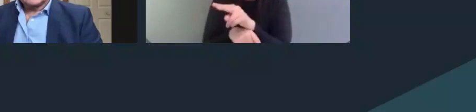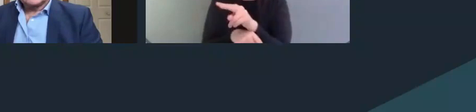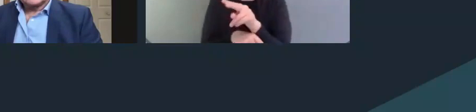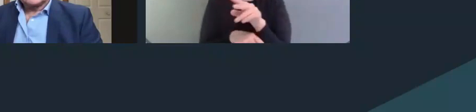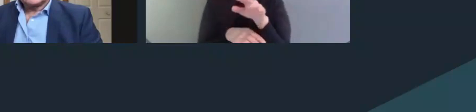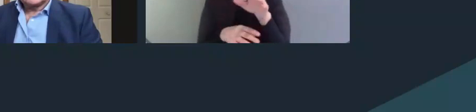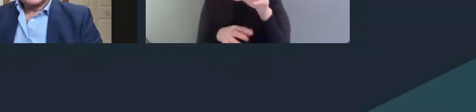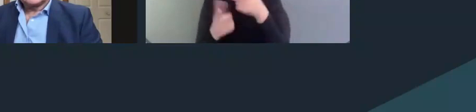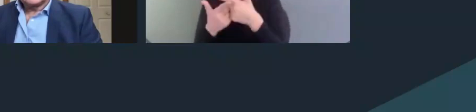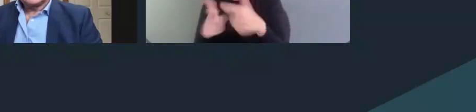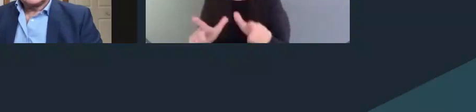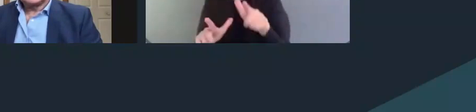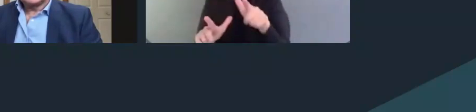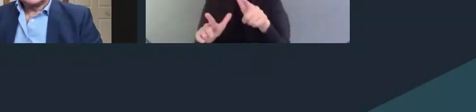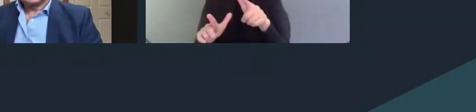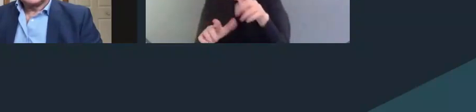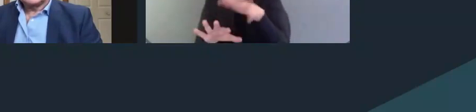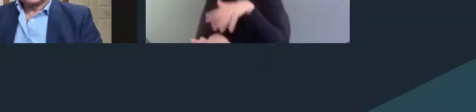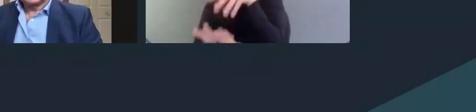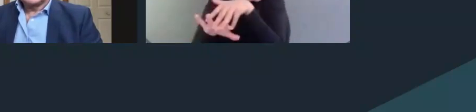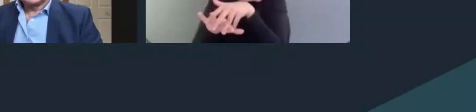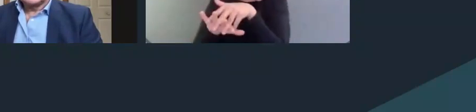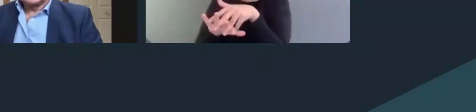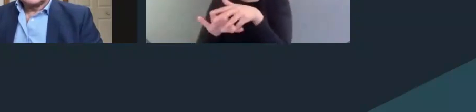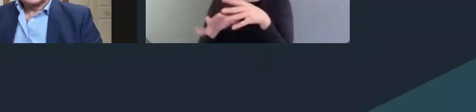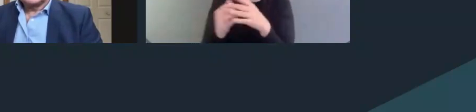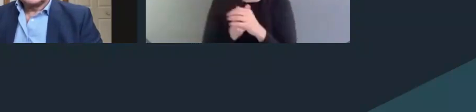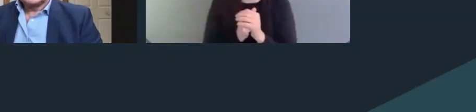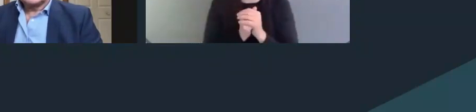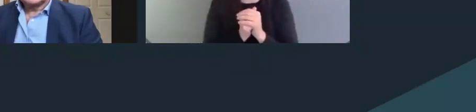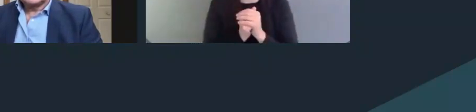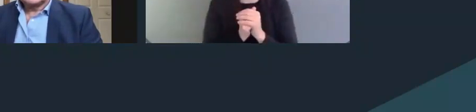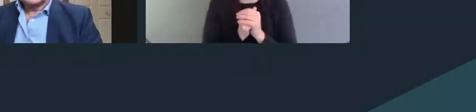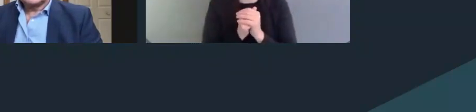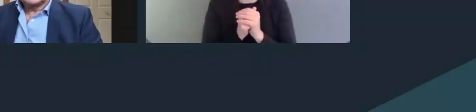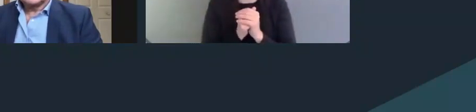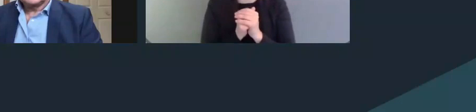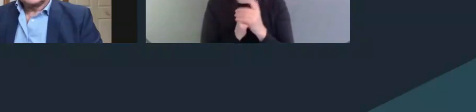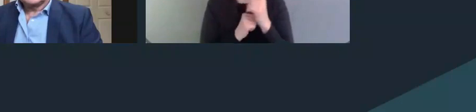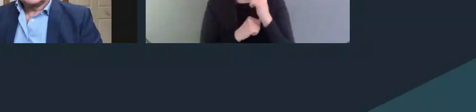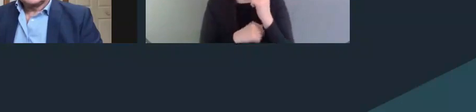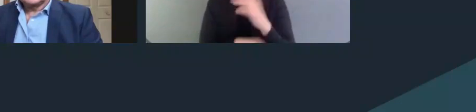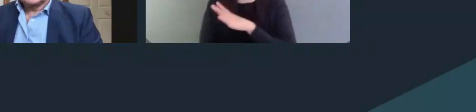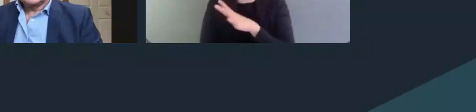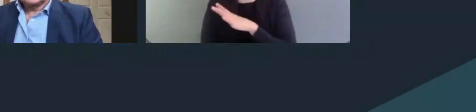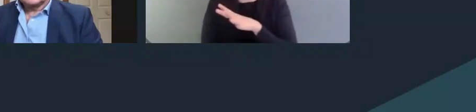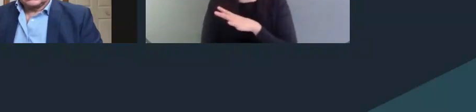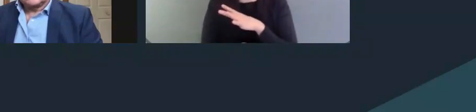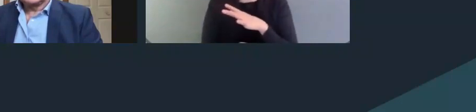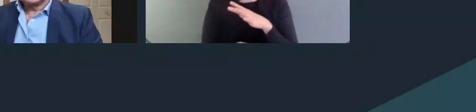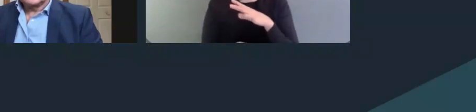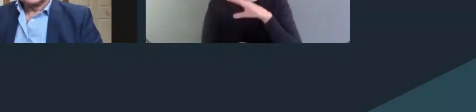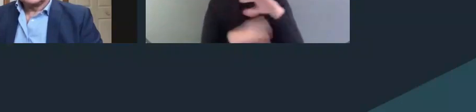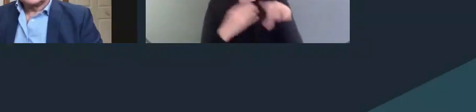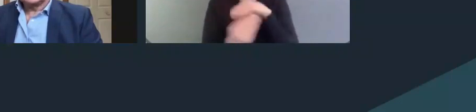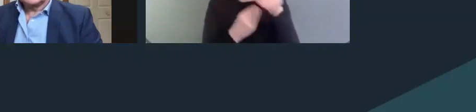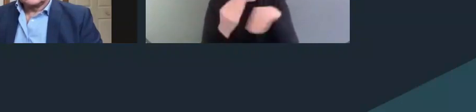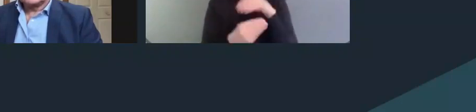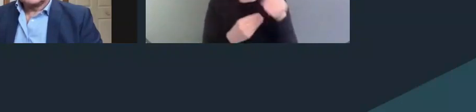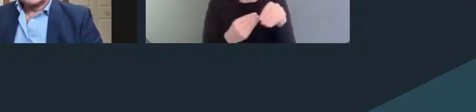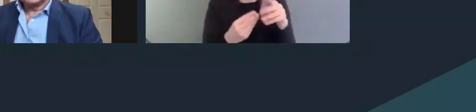Pirovic that Sandy mentioned also has really excellent online learning for Inuktitut. That website